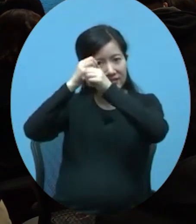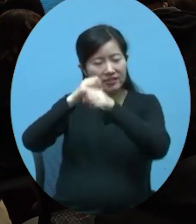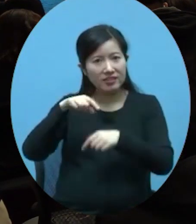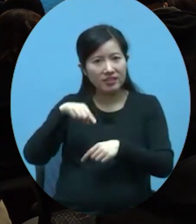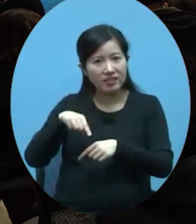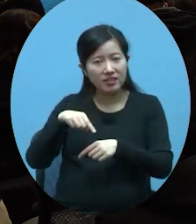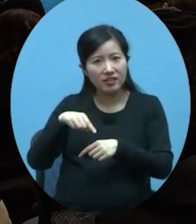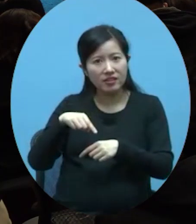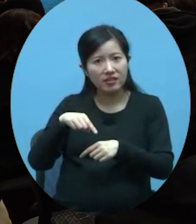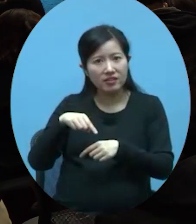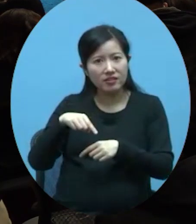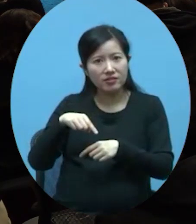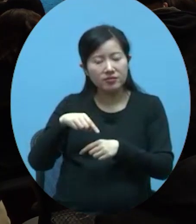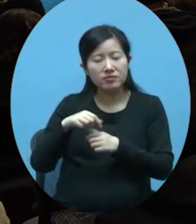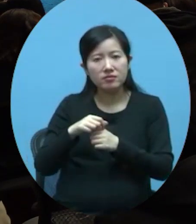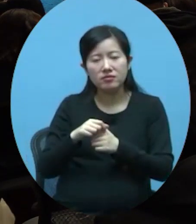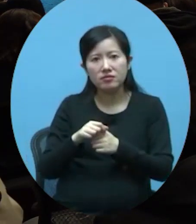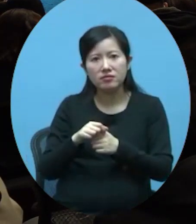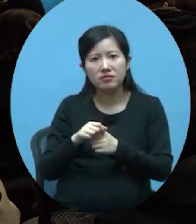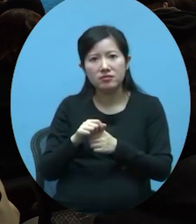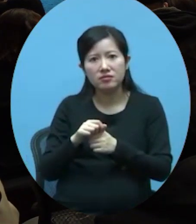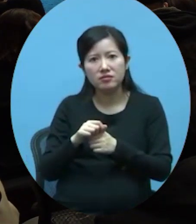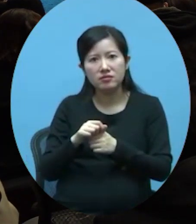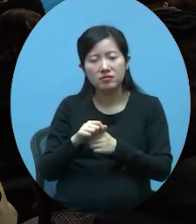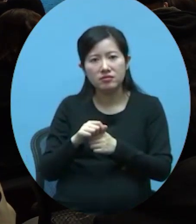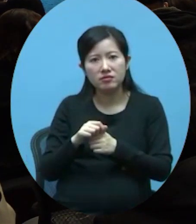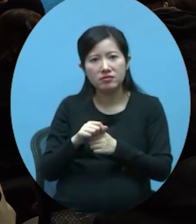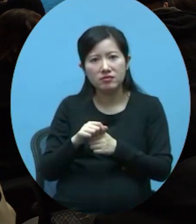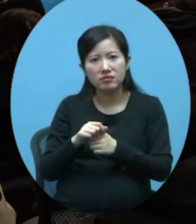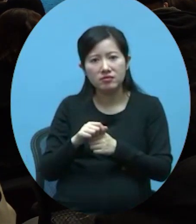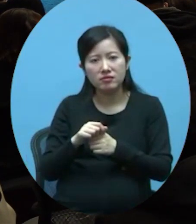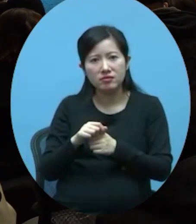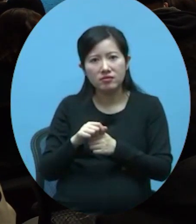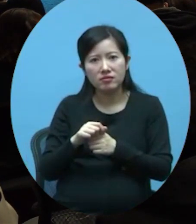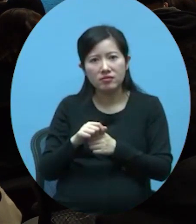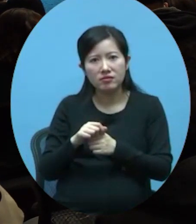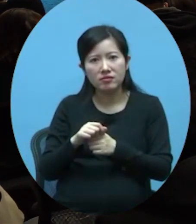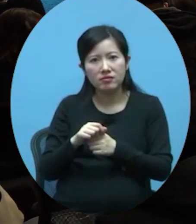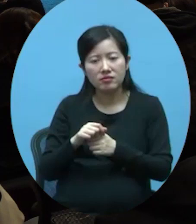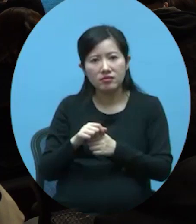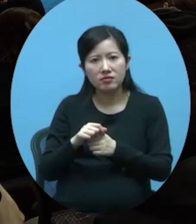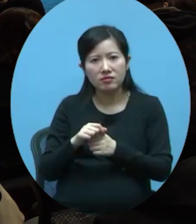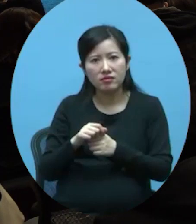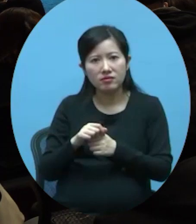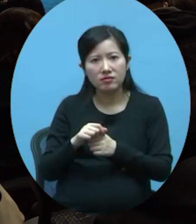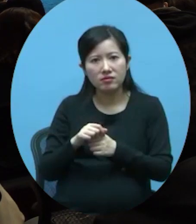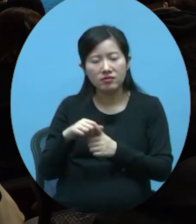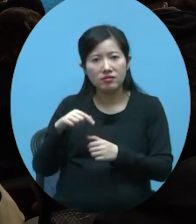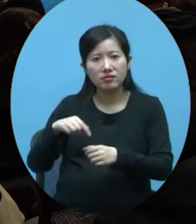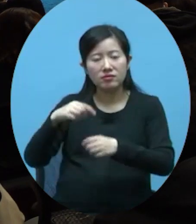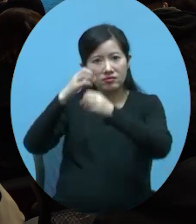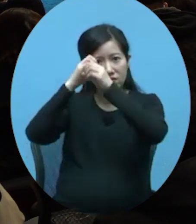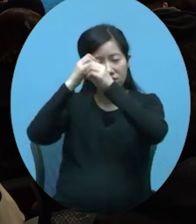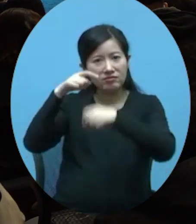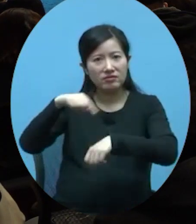time prescription or something because we know that their job is their job